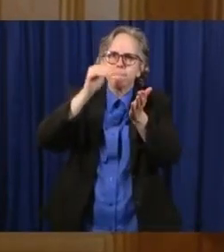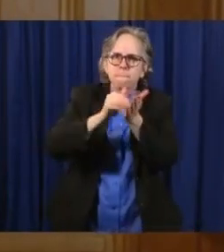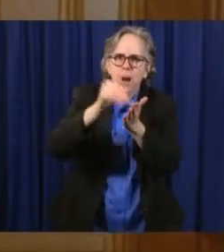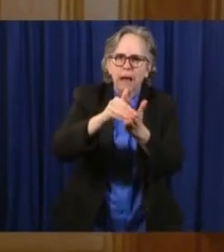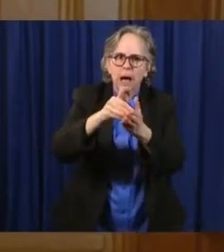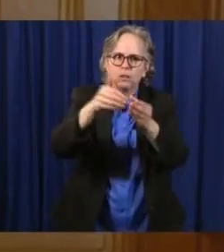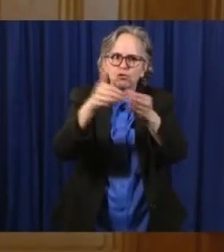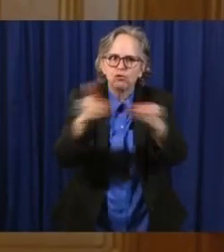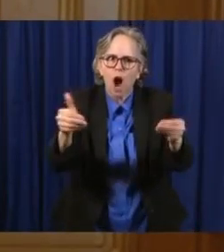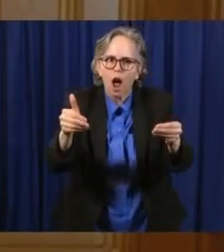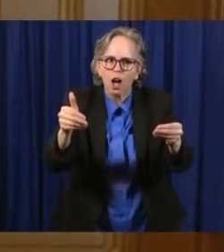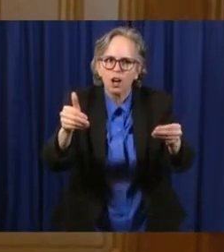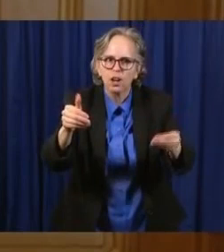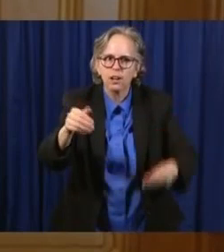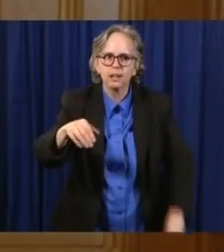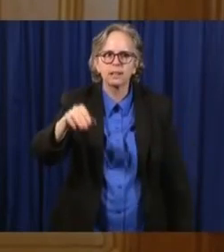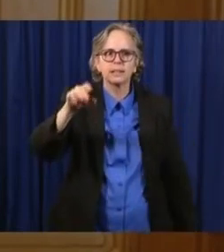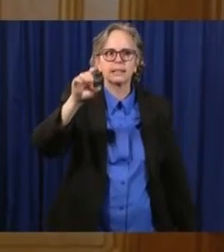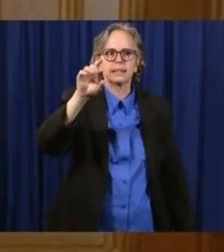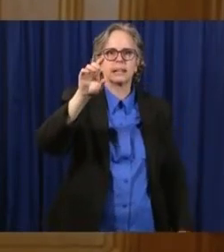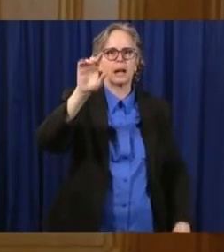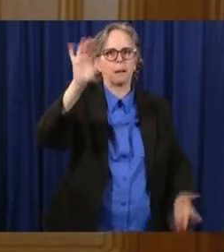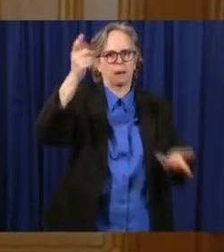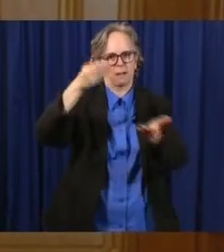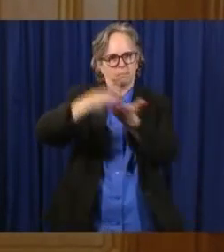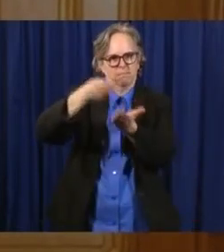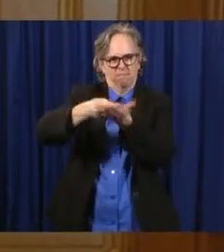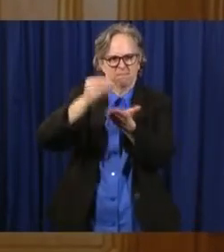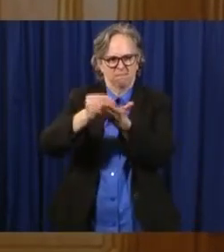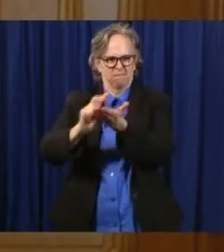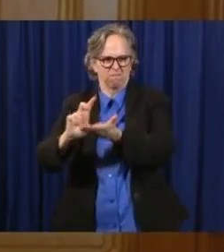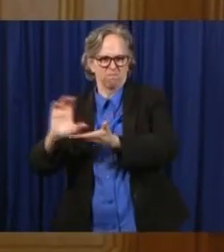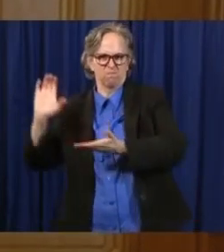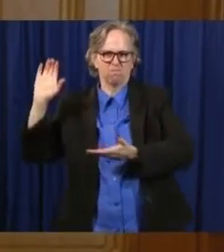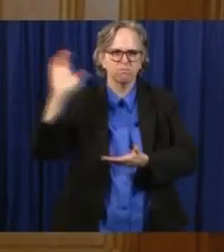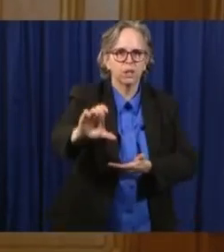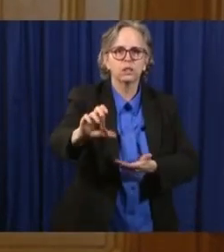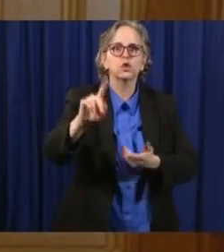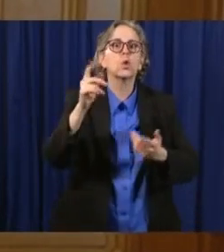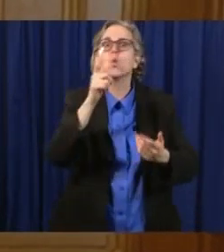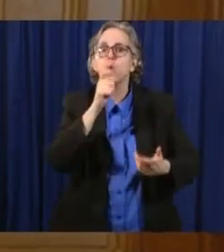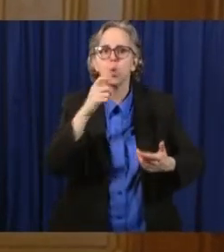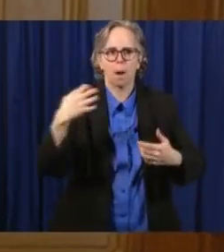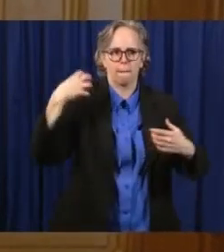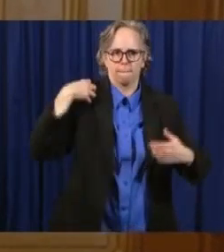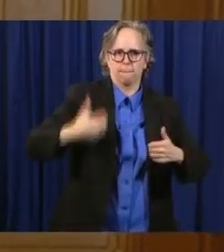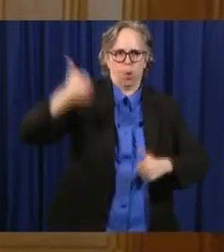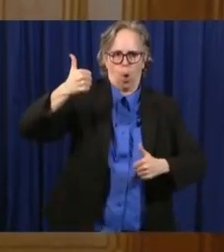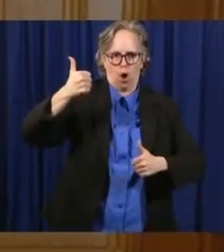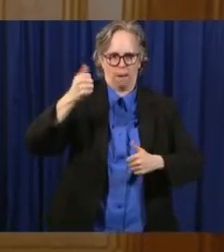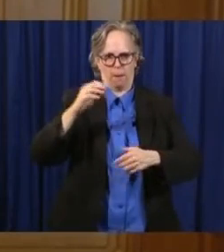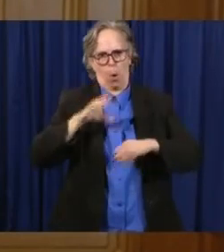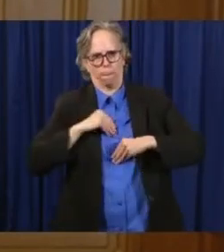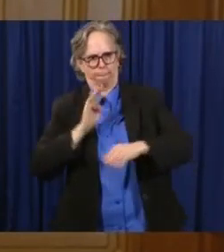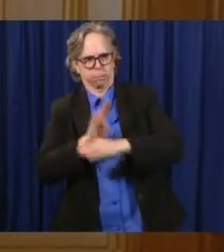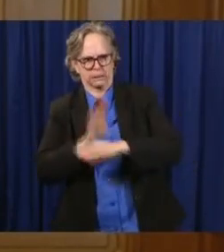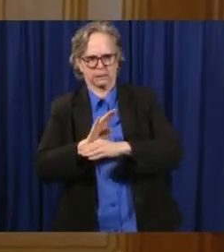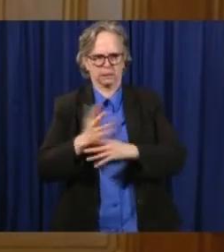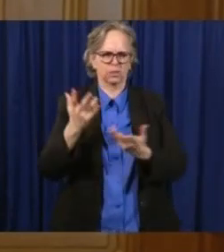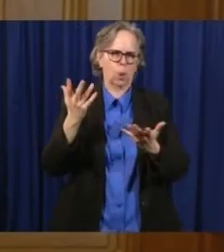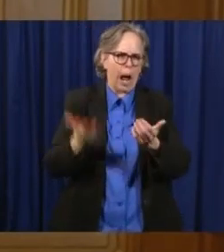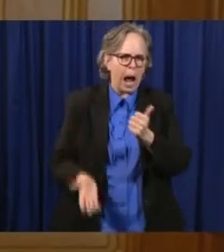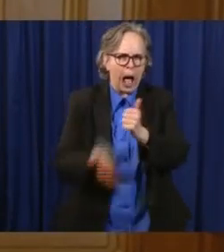the impact that the COVID-19 has had on our economy and on our